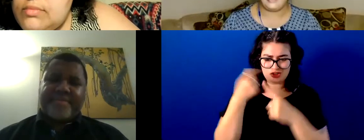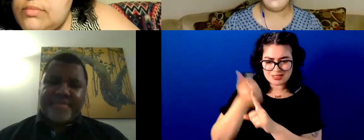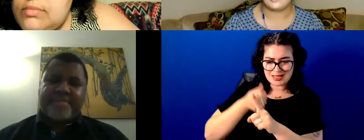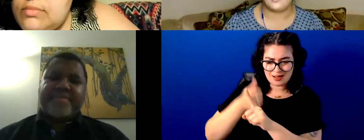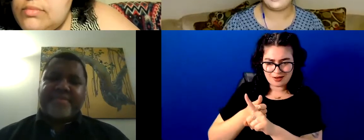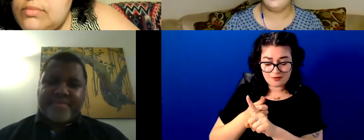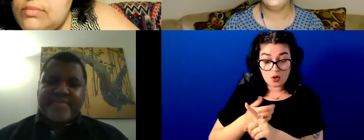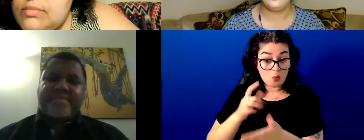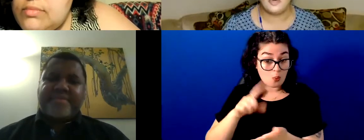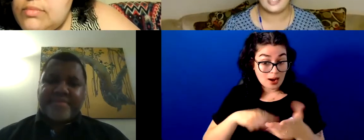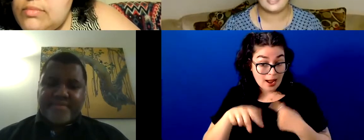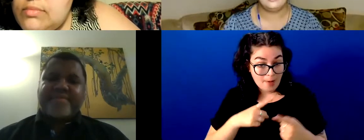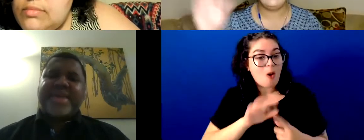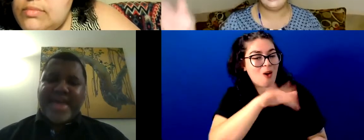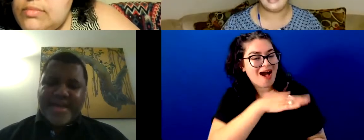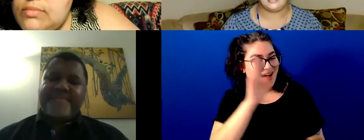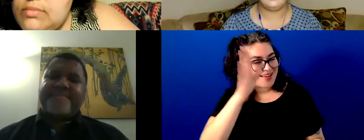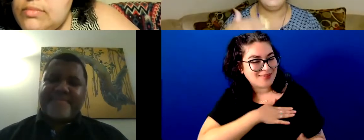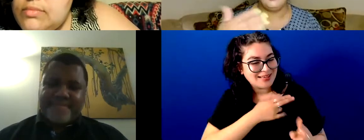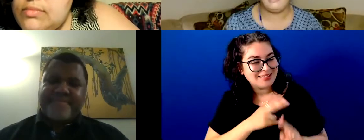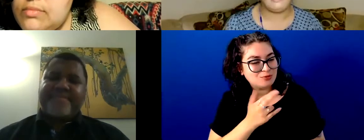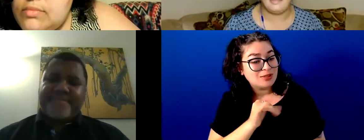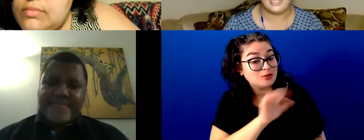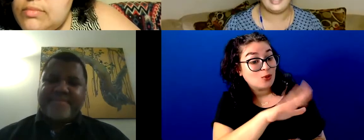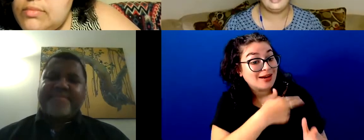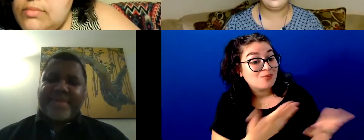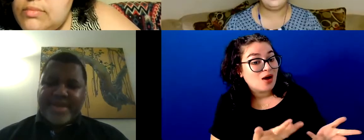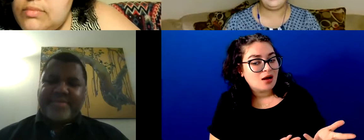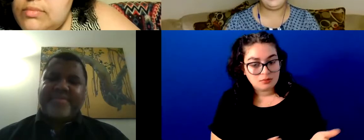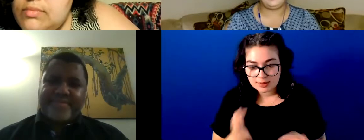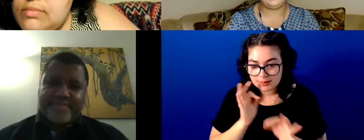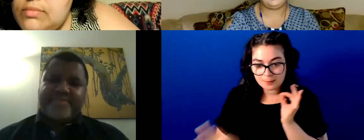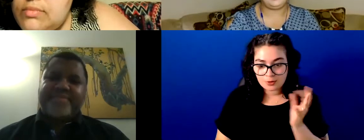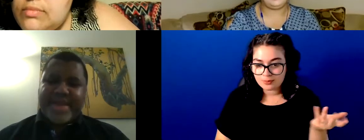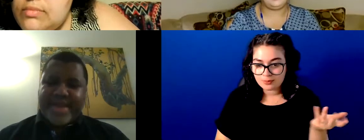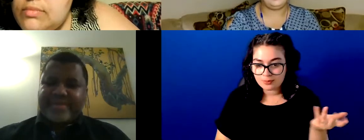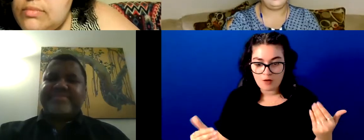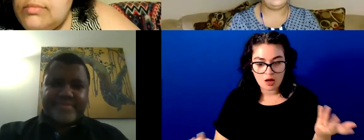my name is Chris, what is yours? Simple as that. Move on from there.